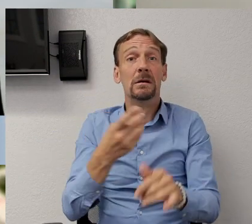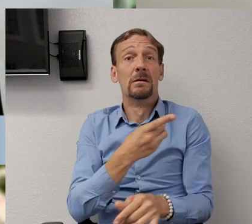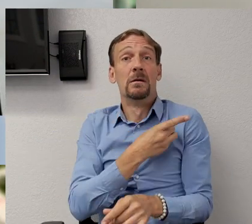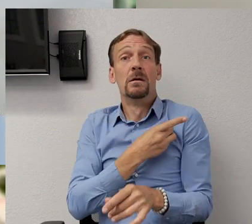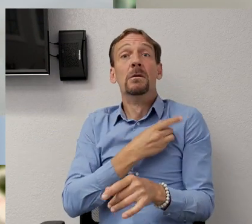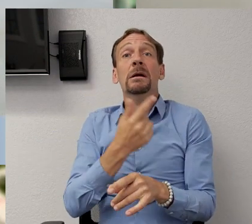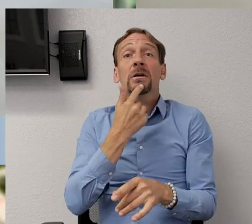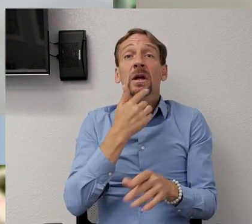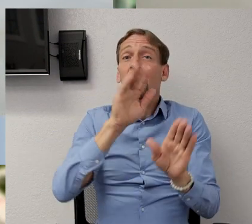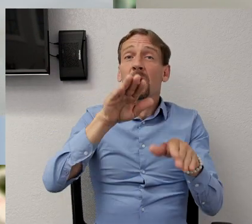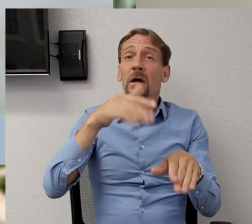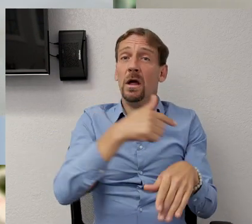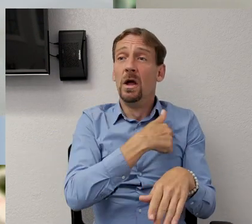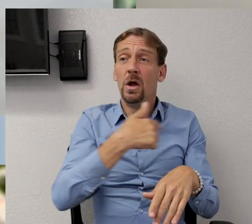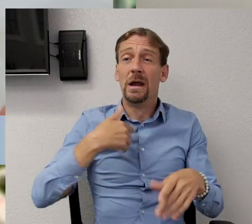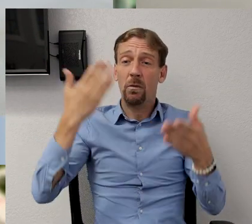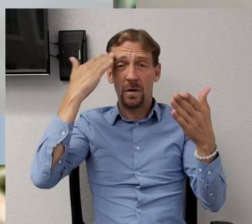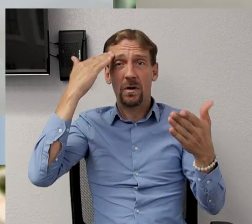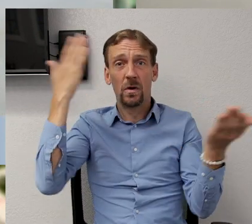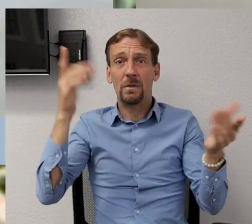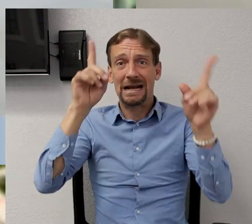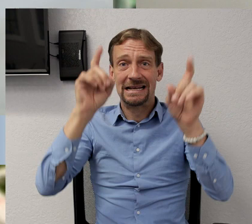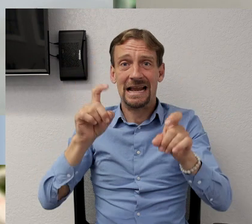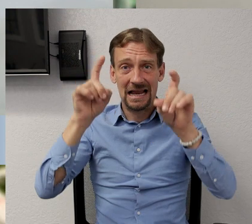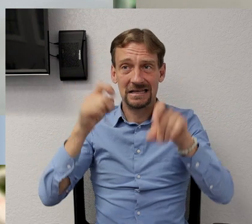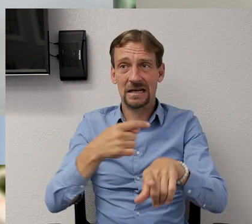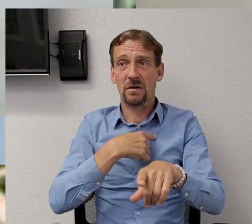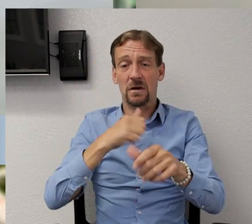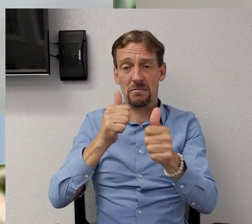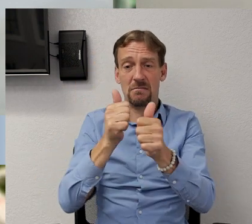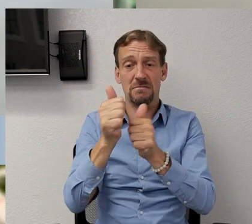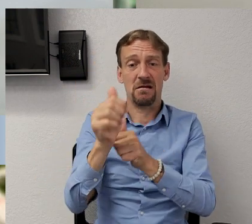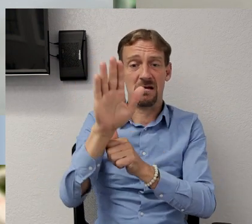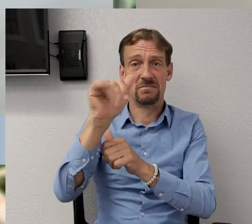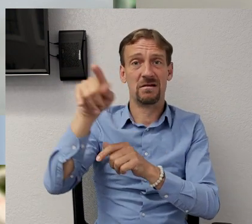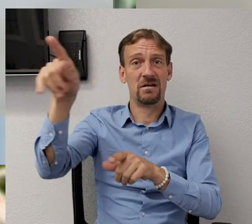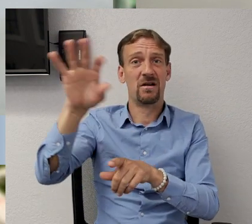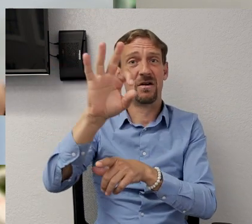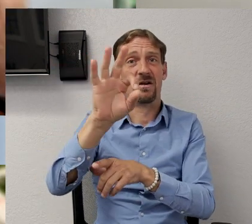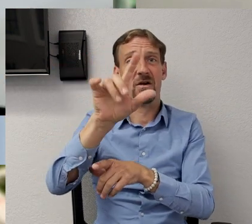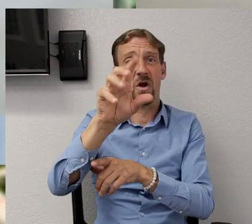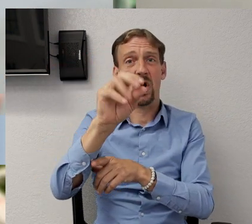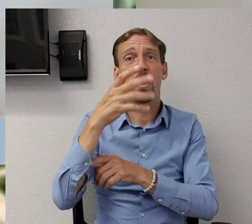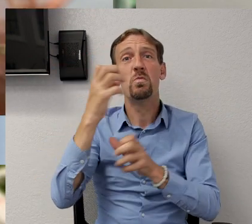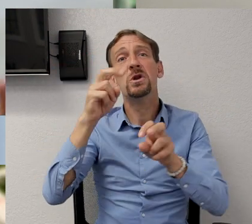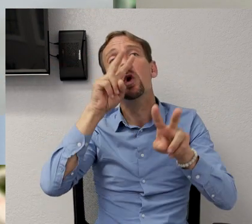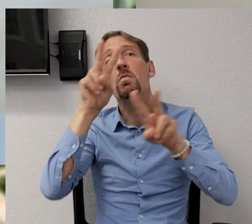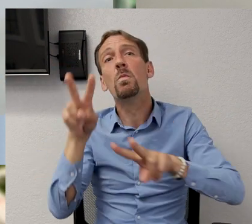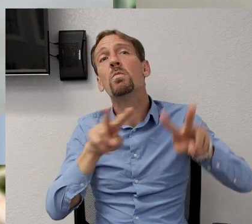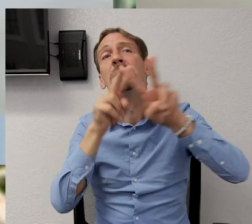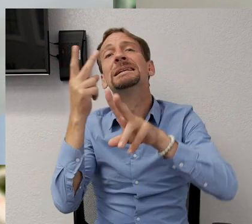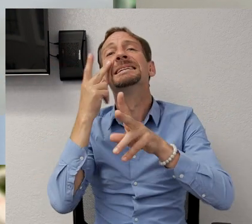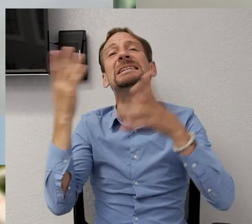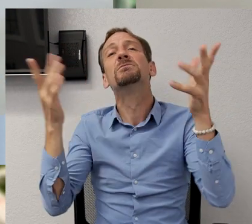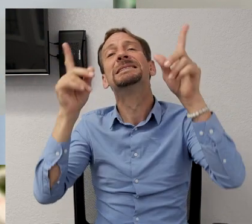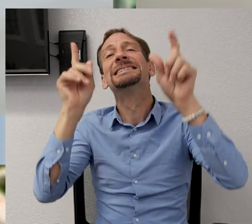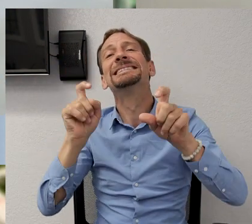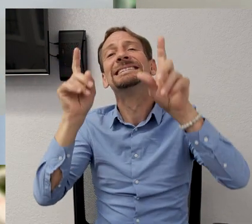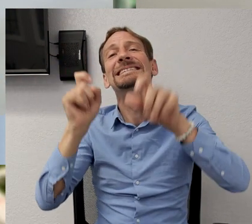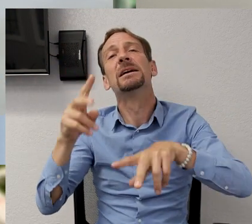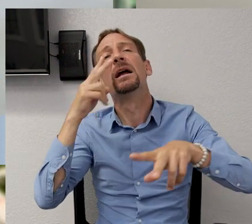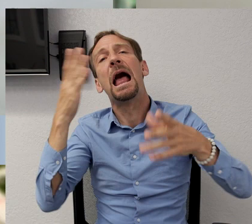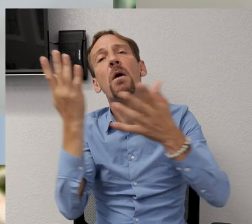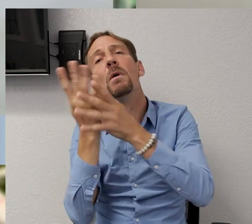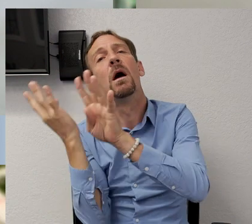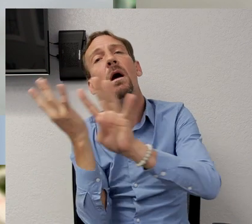of our community engagement members went by the Floral Street testing site last Friday, and they sat there just to watch and see what happened. So they did